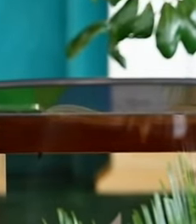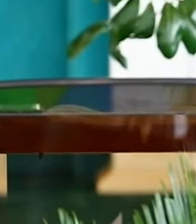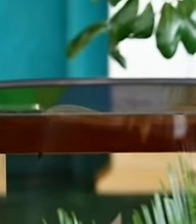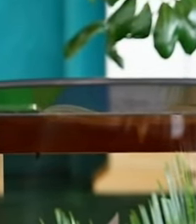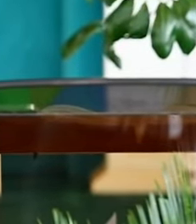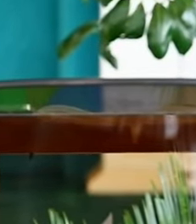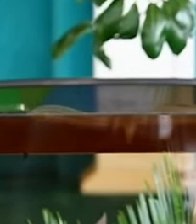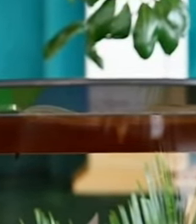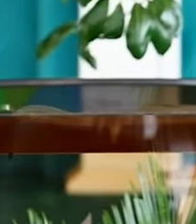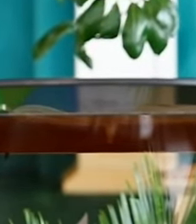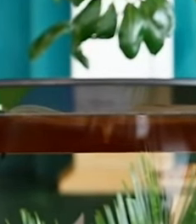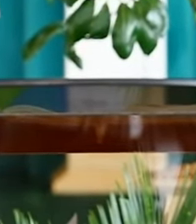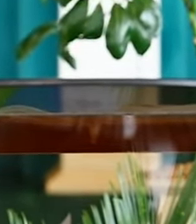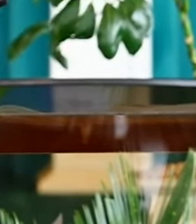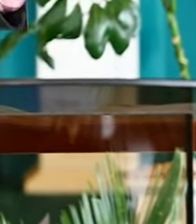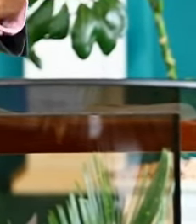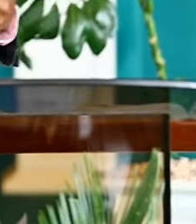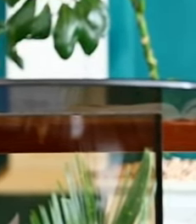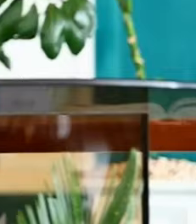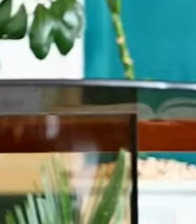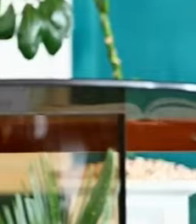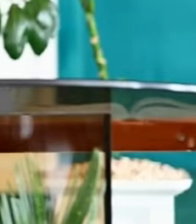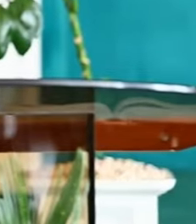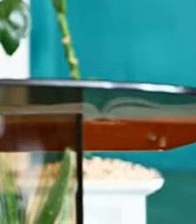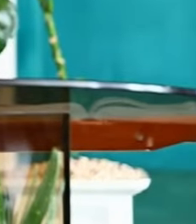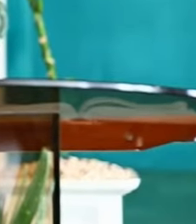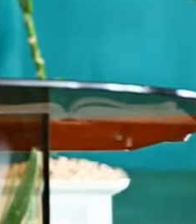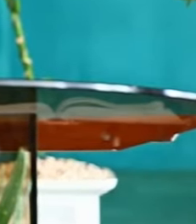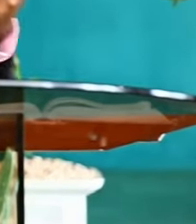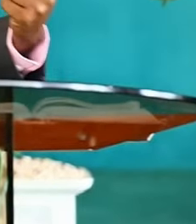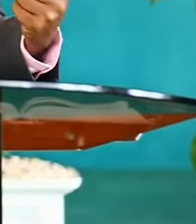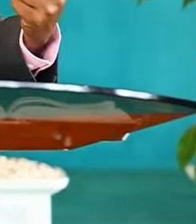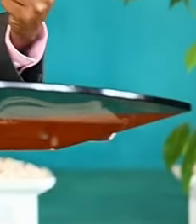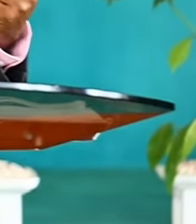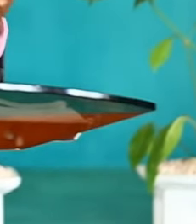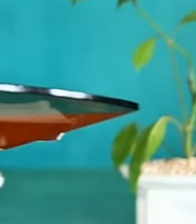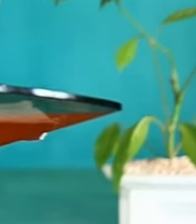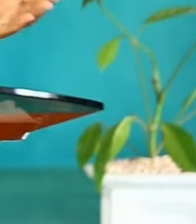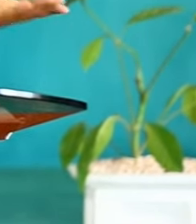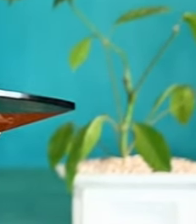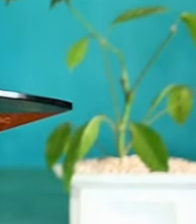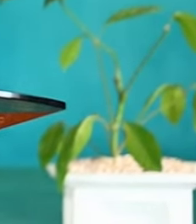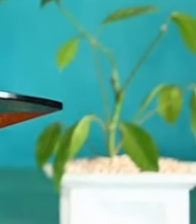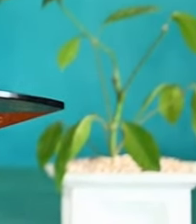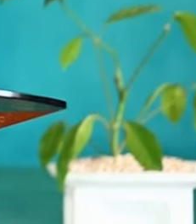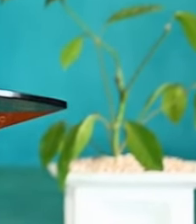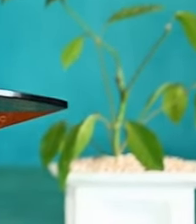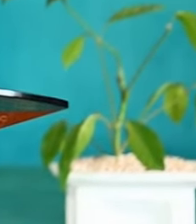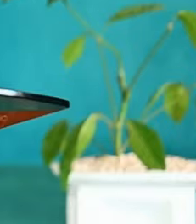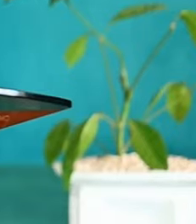points out the hope and the joy of those that seek the Lord. He